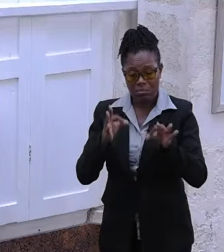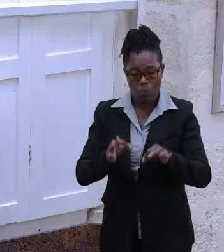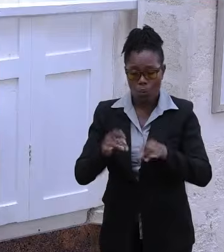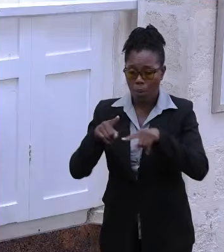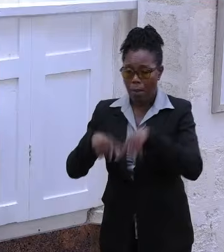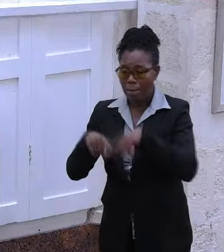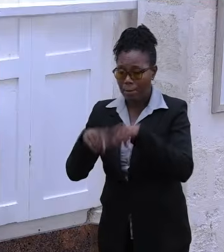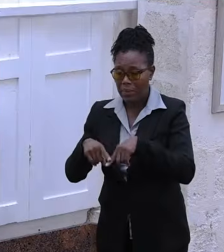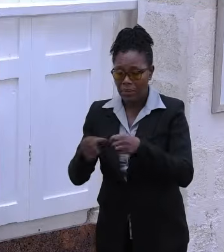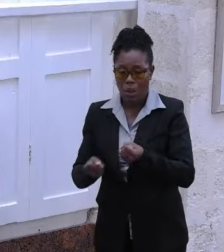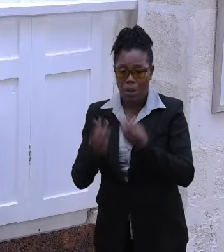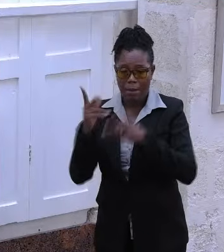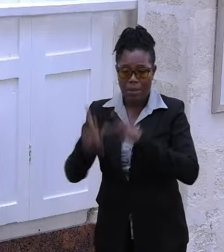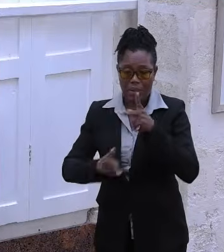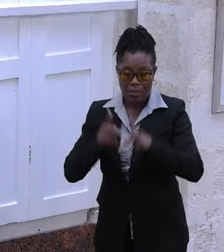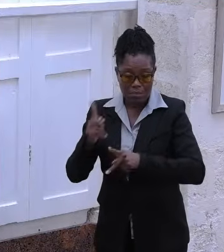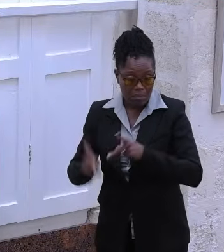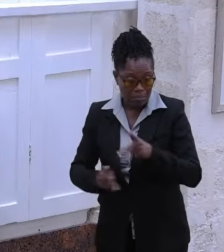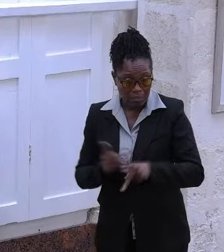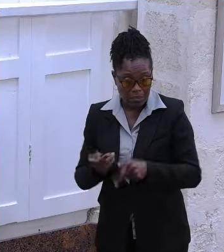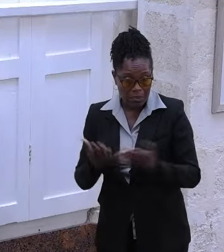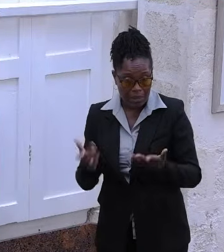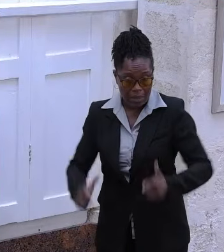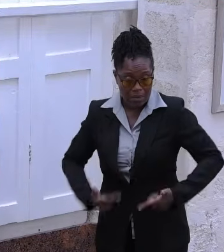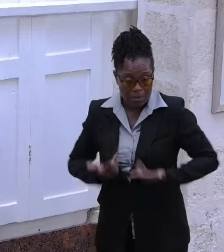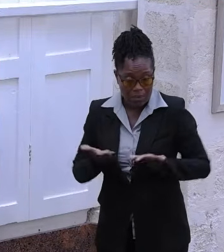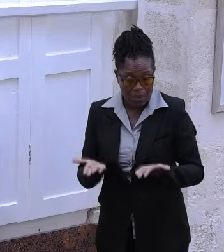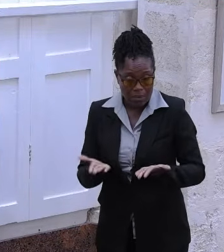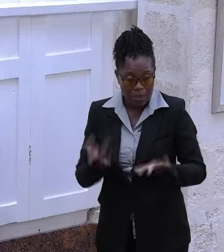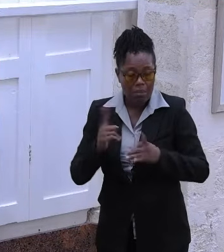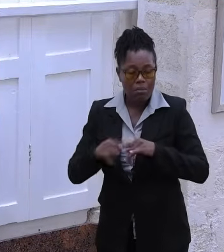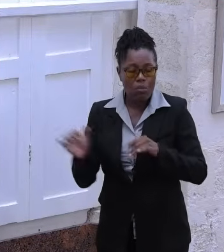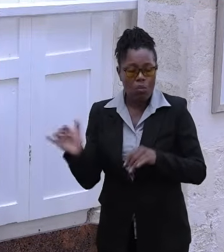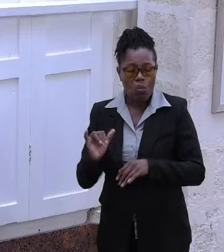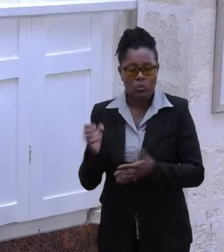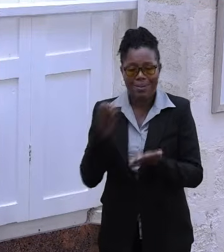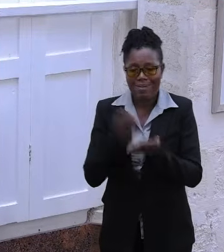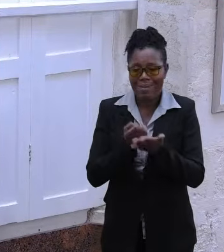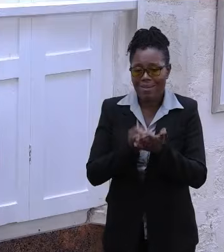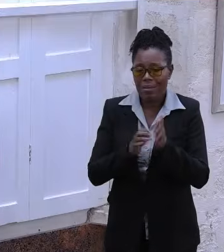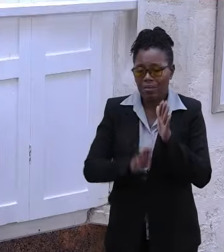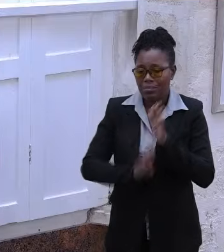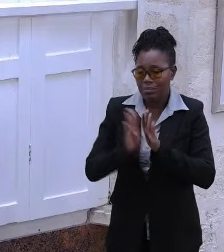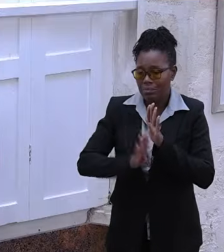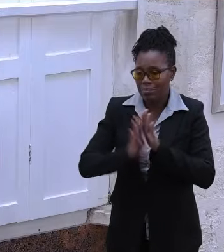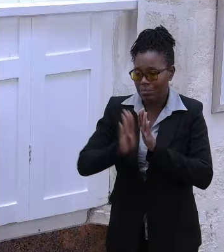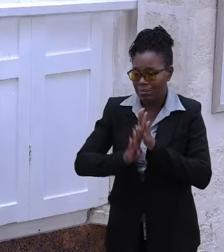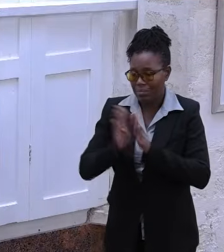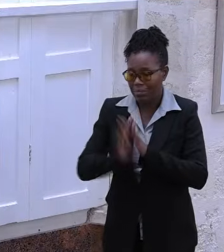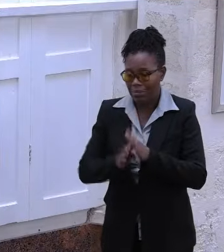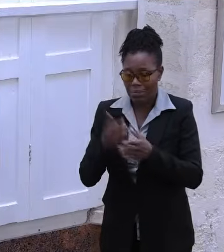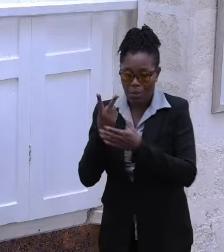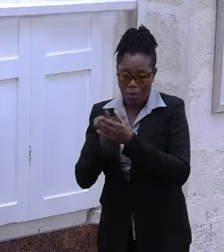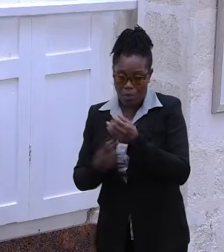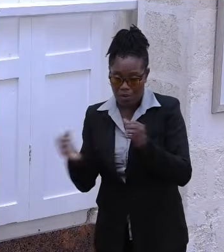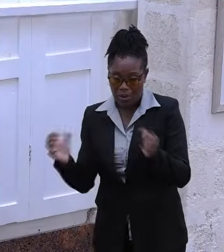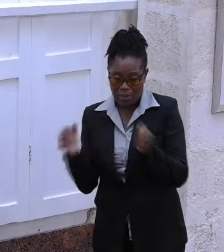mobility, but it speaks to economic development also, and they both go hand in